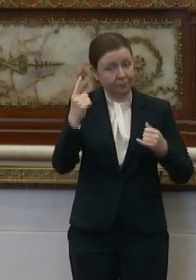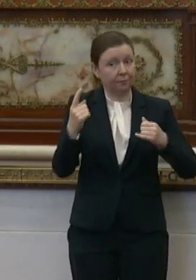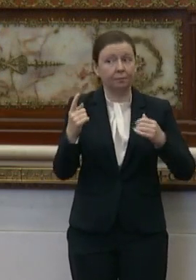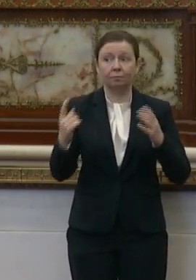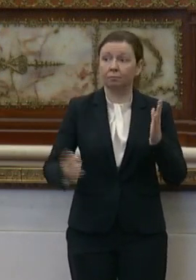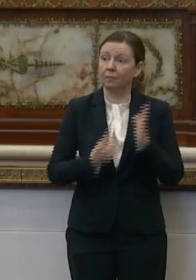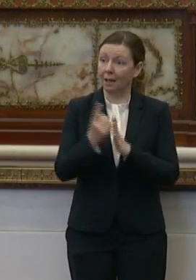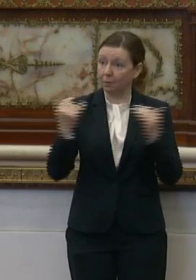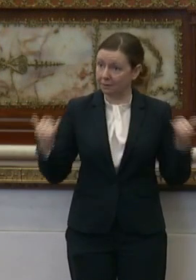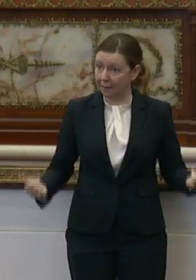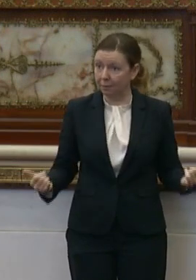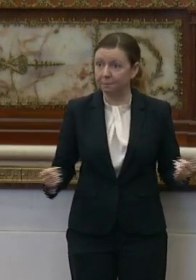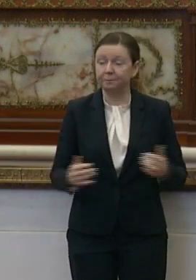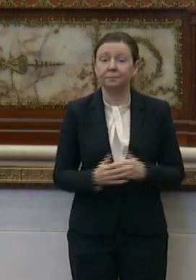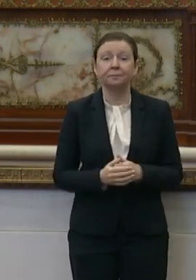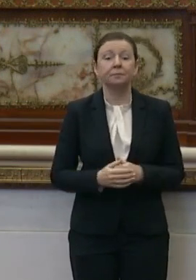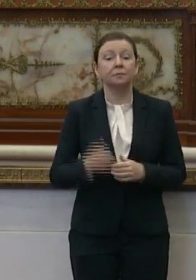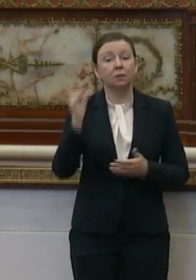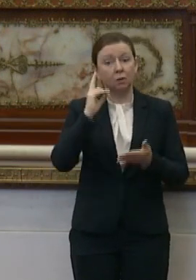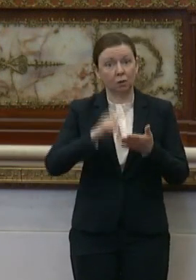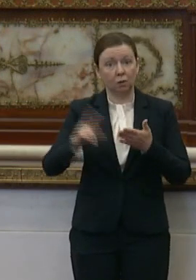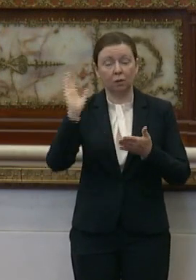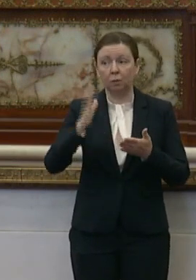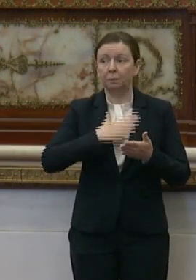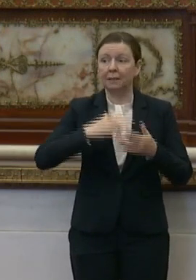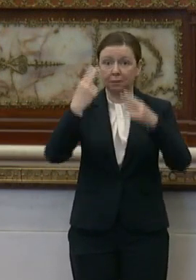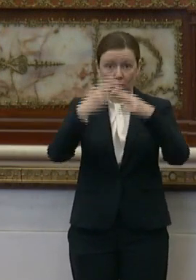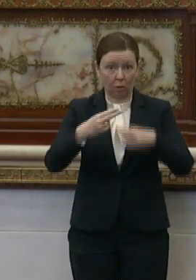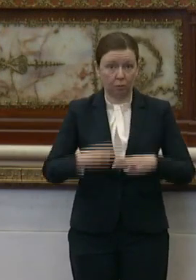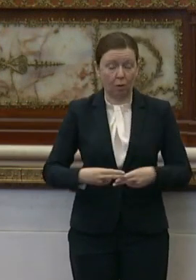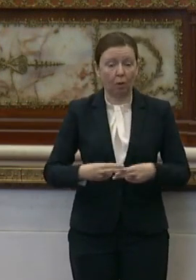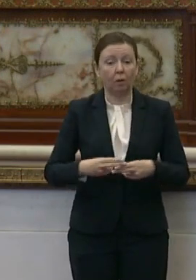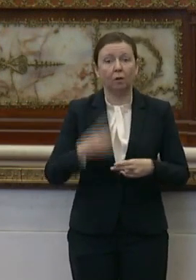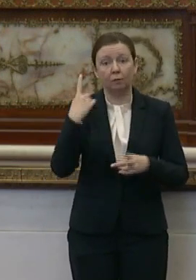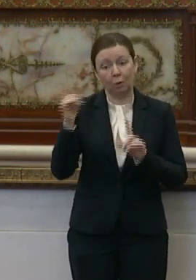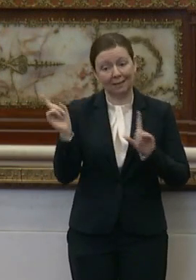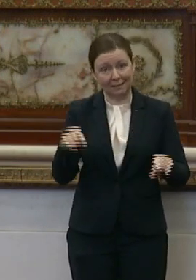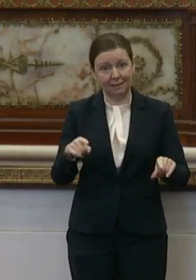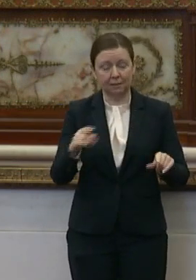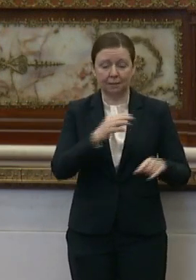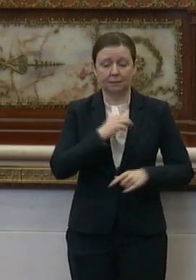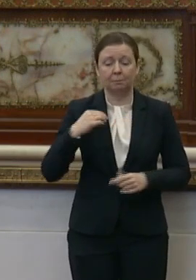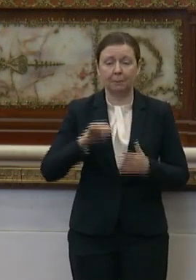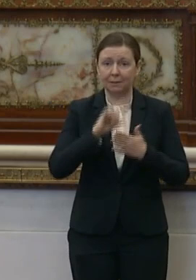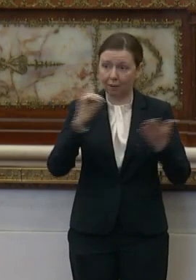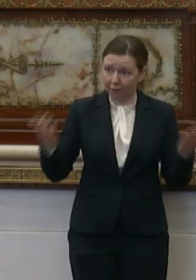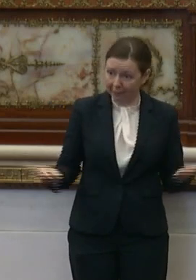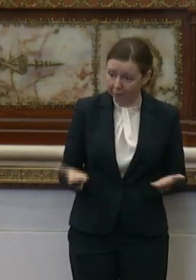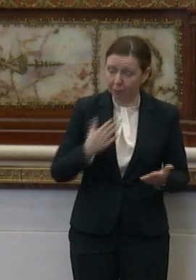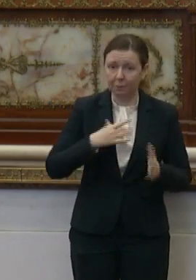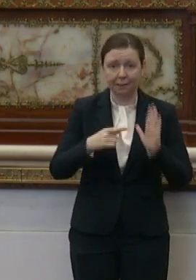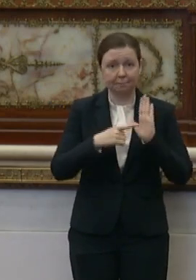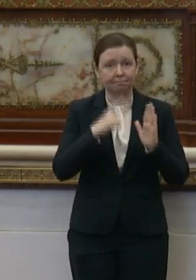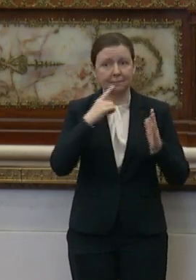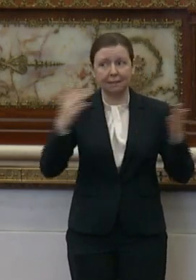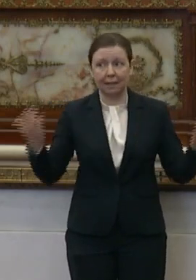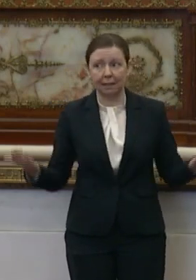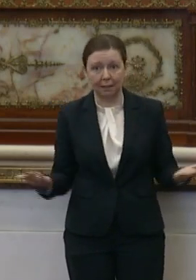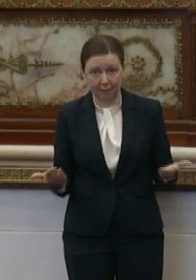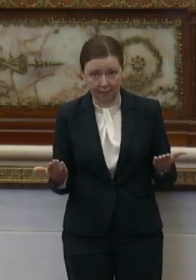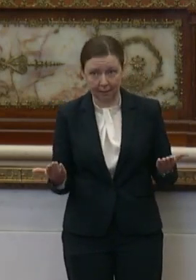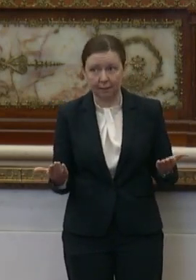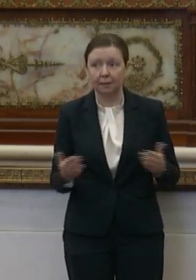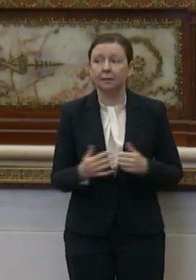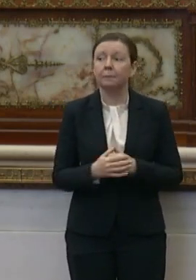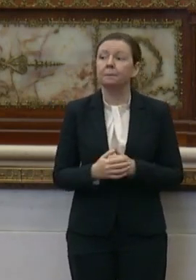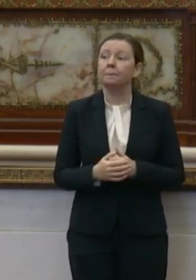come. The clerk will please call the roll to take attendance, and members that are in attendance, please indicate by saying aye